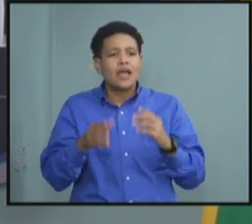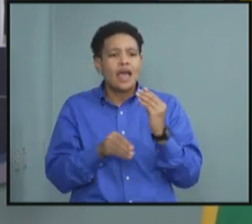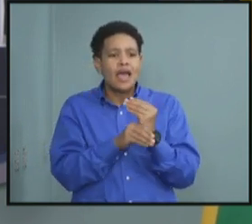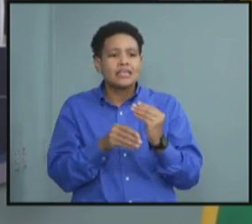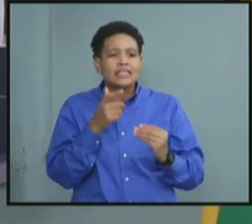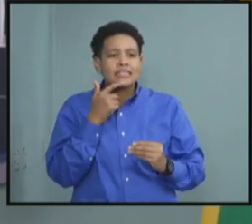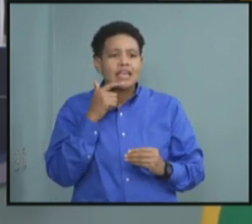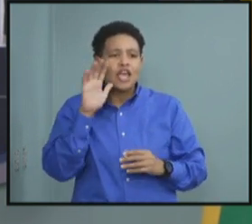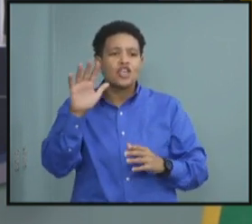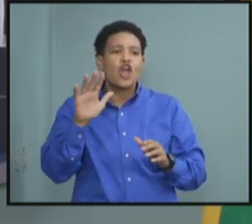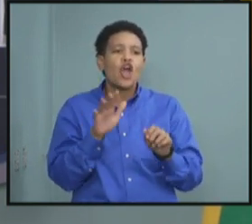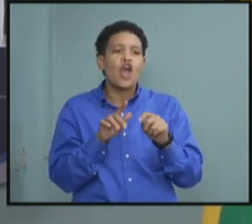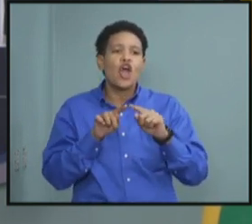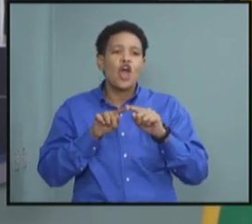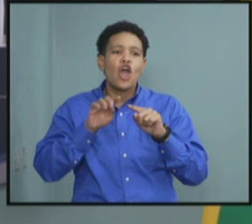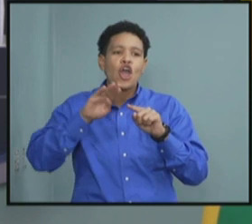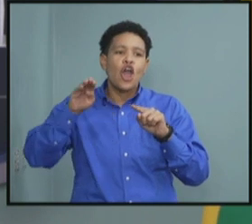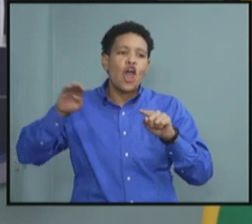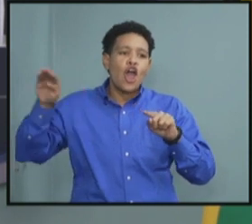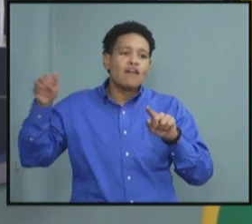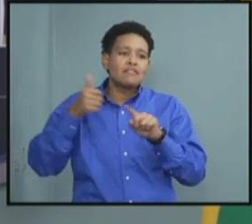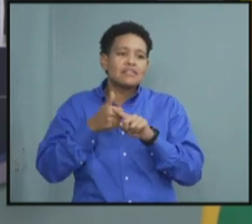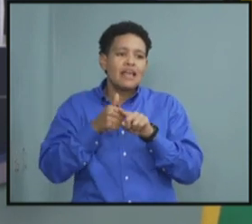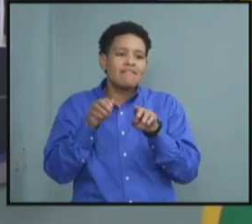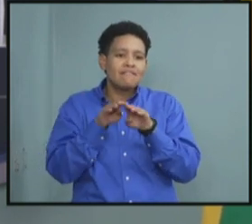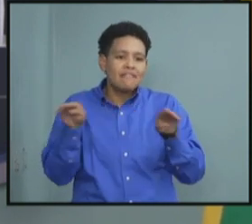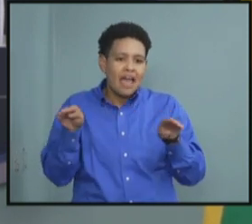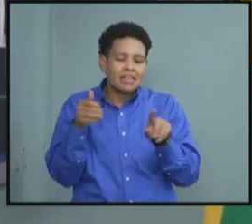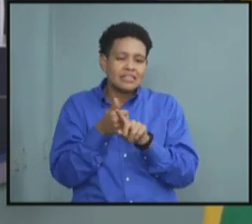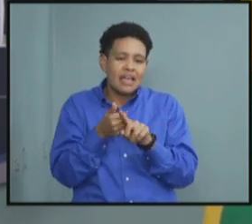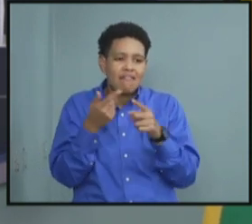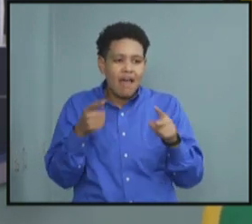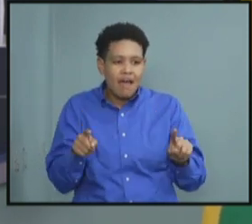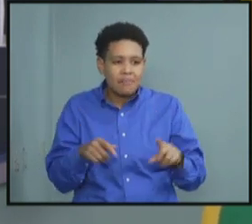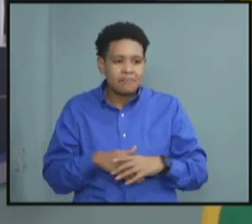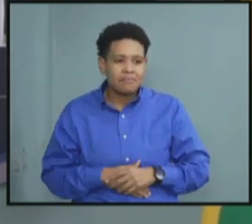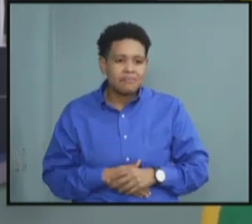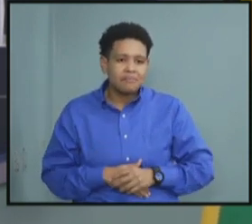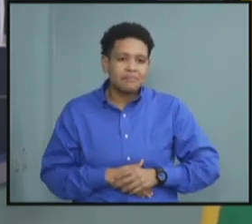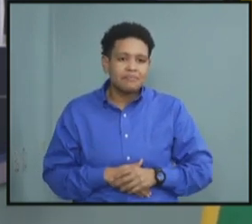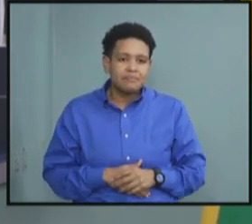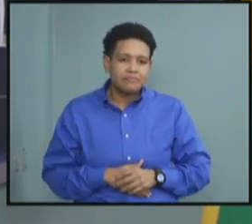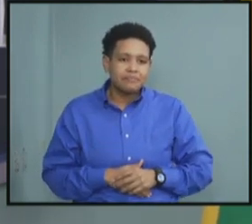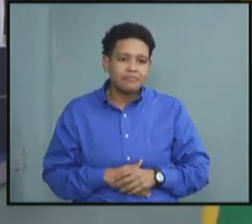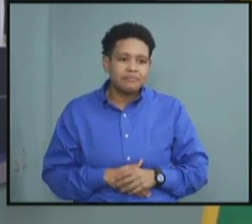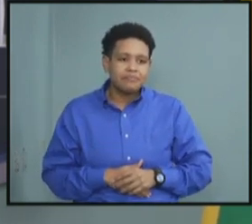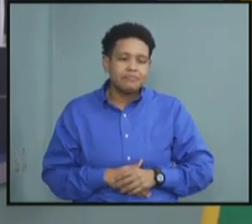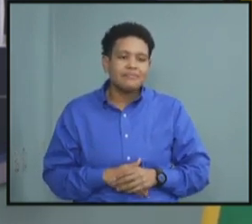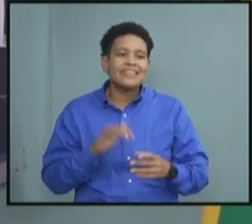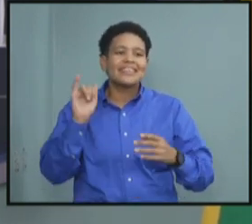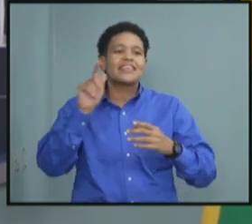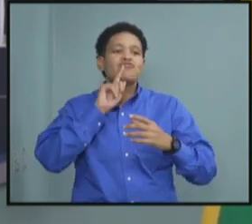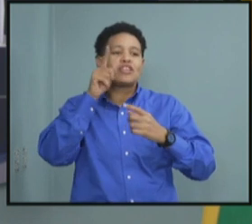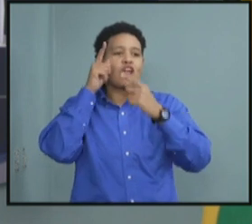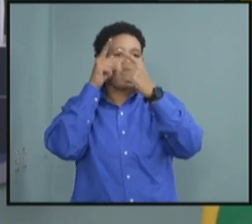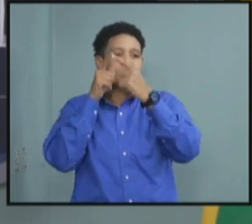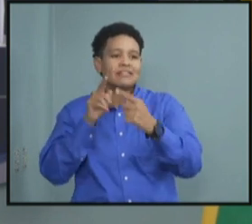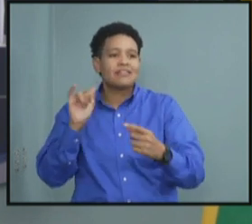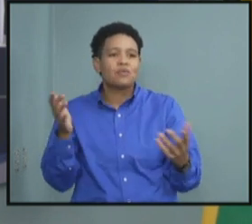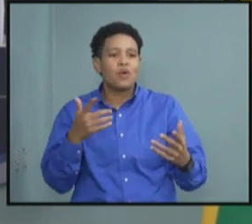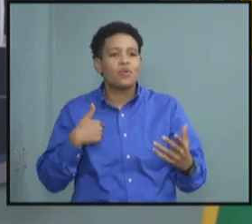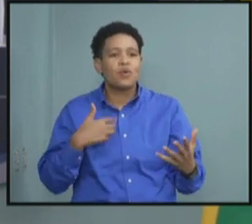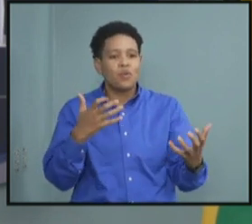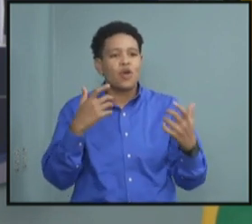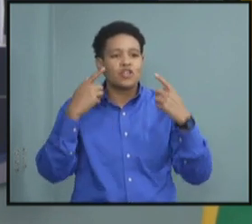that your curve is flattening. And that's the objective. That's what we want